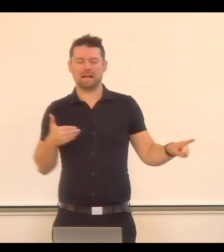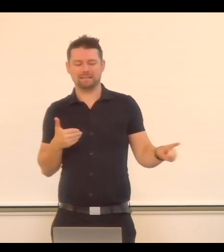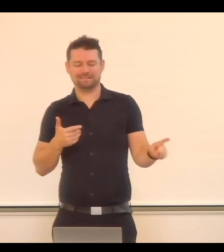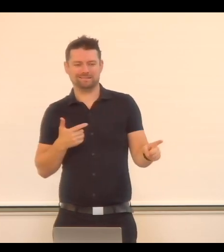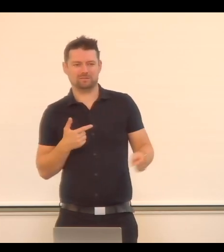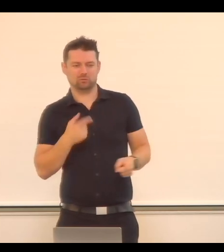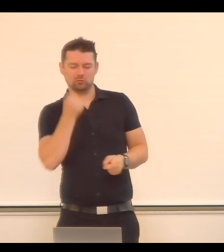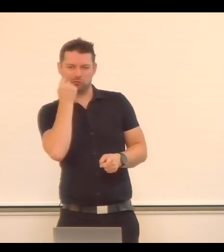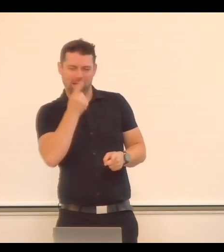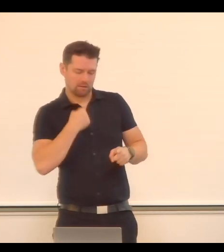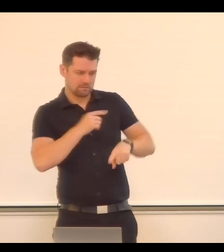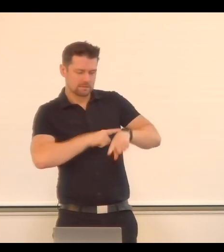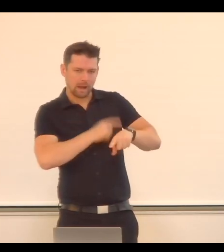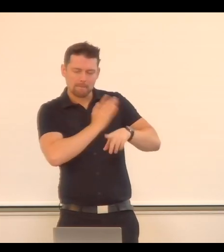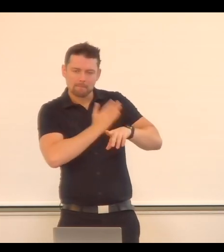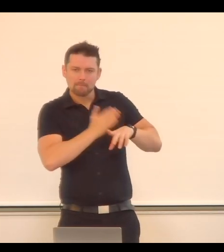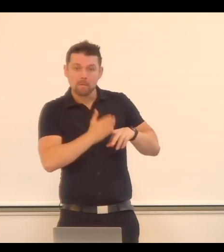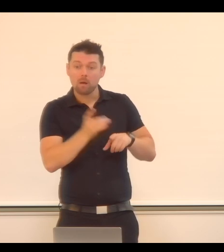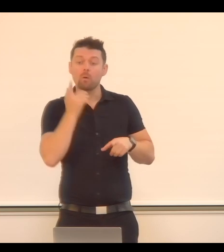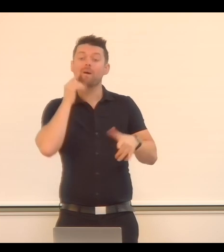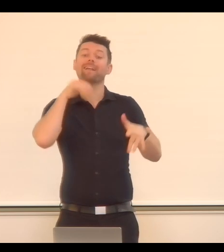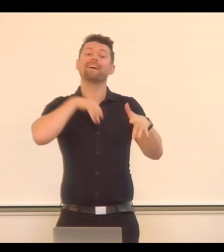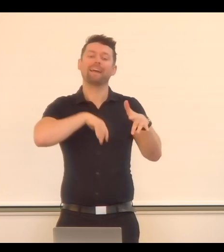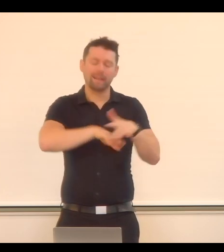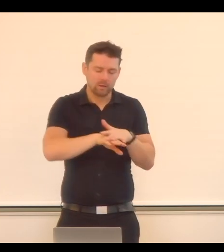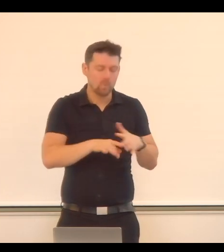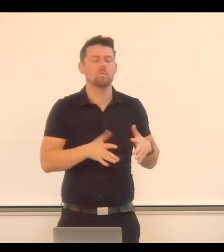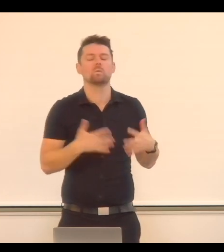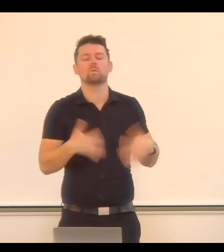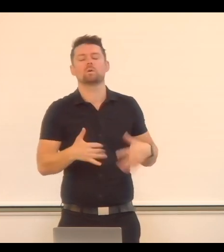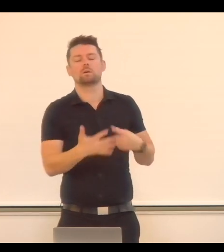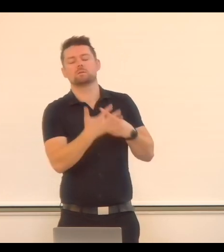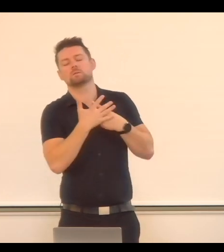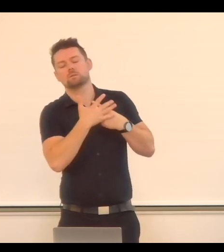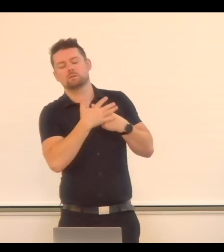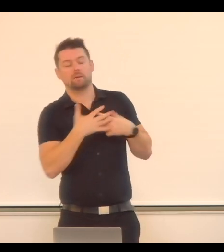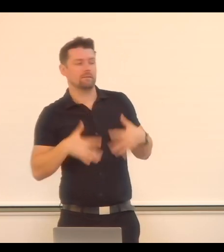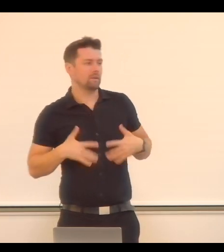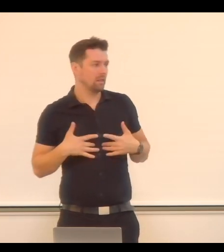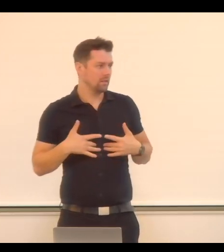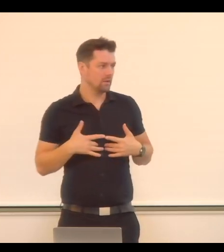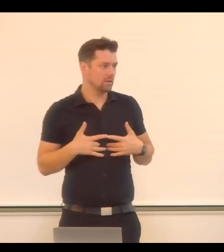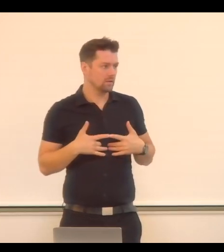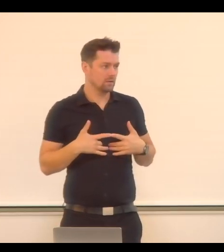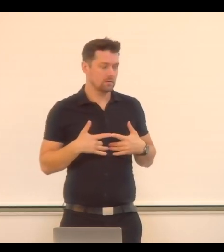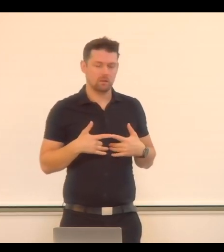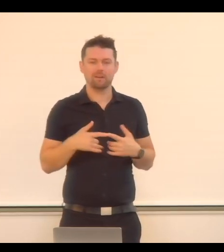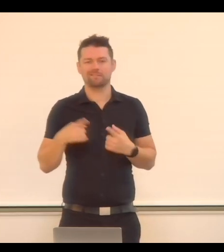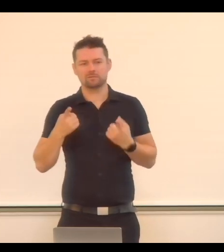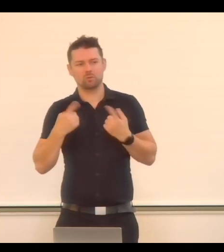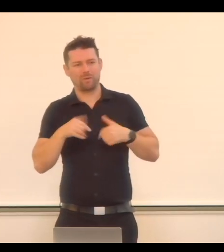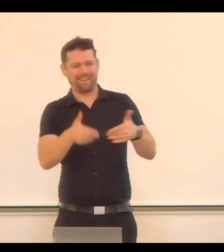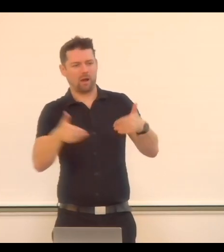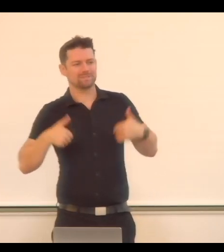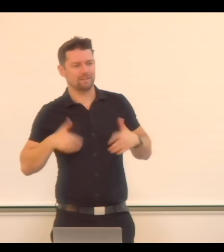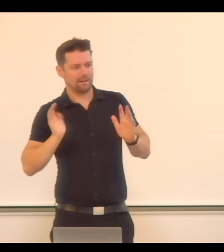support side. But there's actually a very highly ambitious crew, and you kind of have to actually kind of support or actually slow them